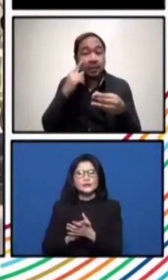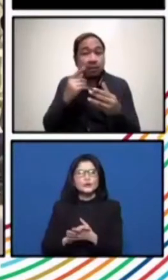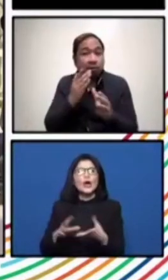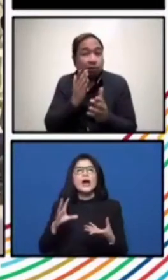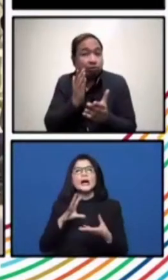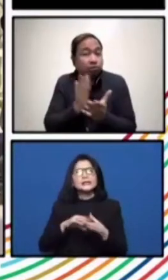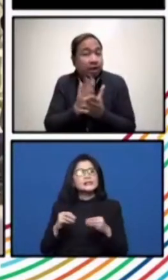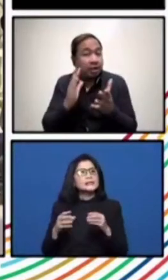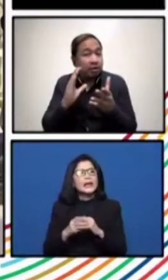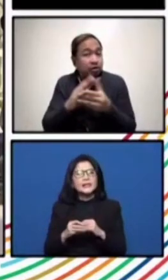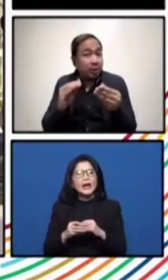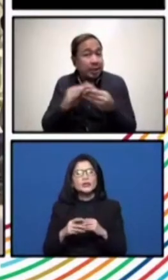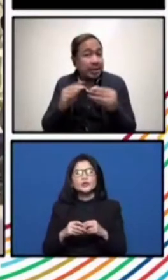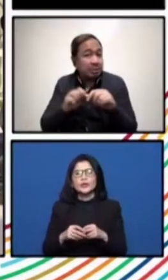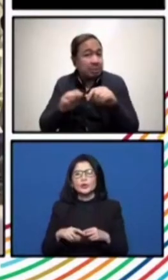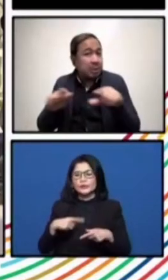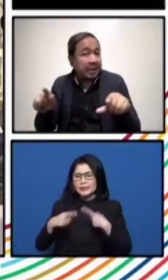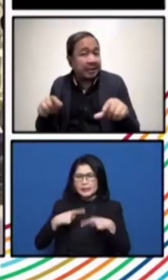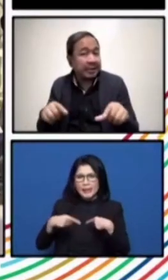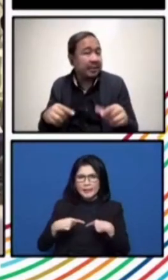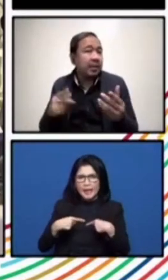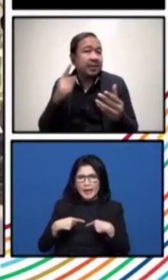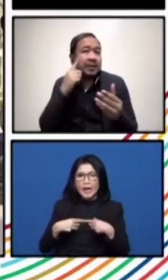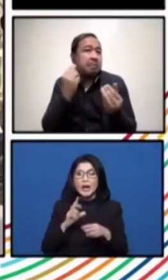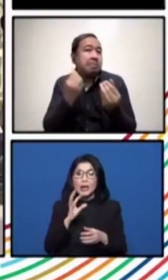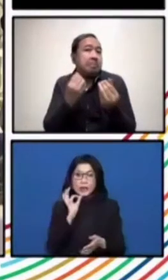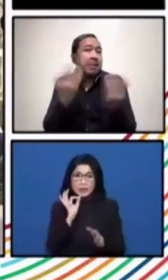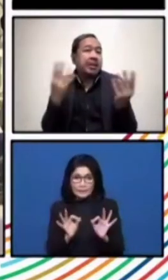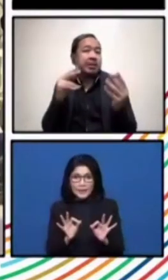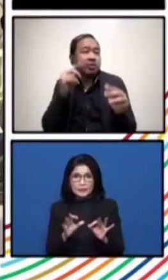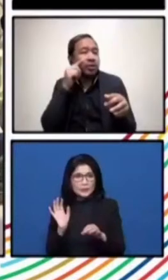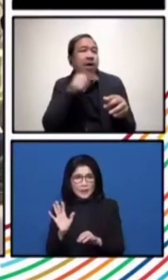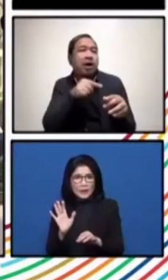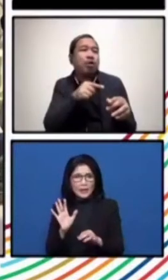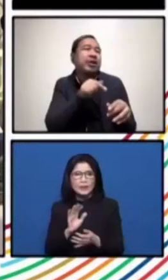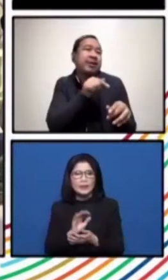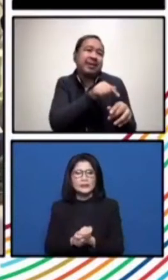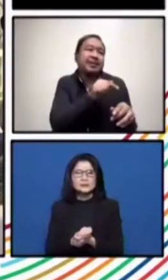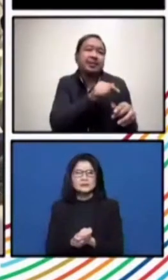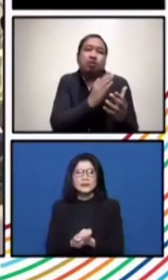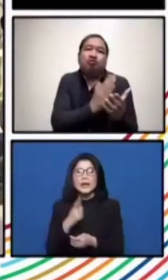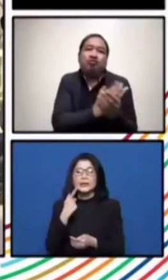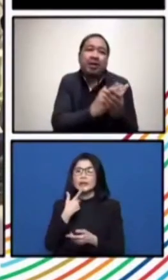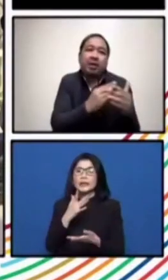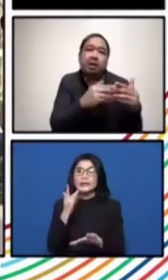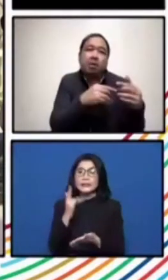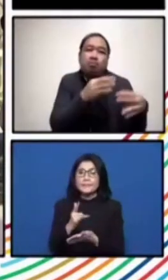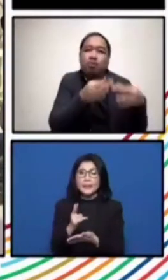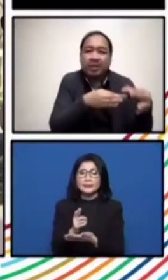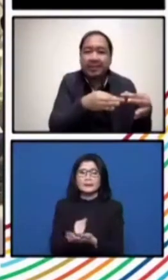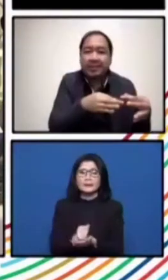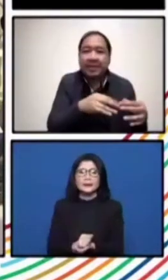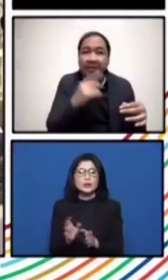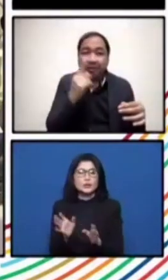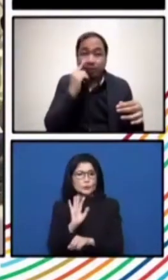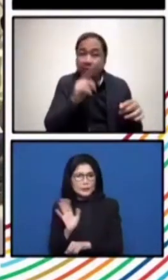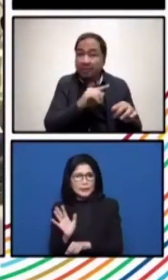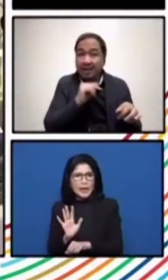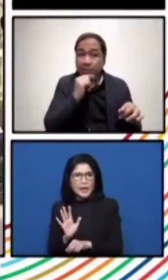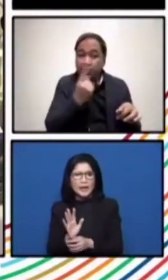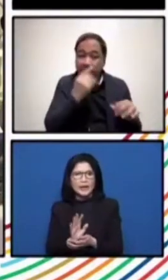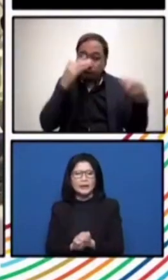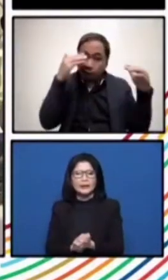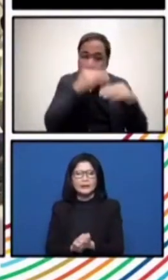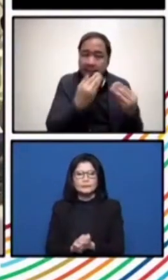inclusion a lot of times we stop at the point of this is the right thing to do but it's not just the right thing to do as was mentioned on the panel